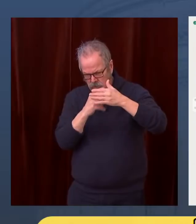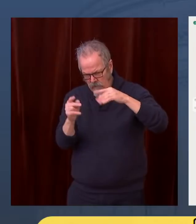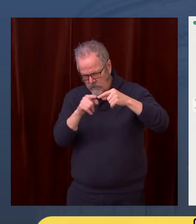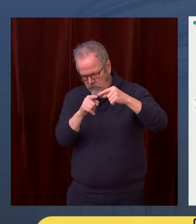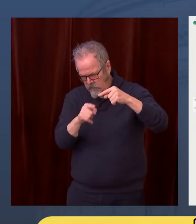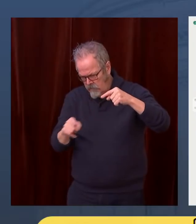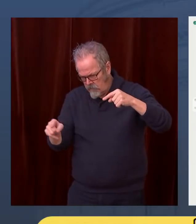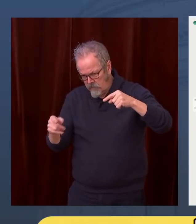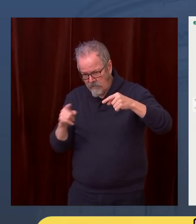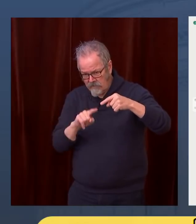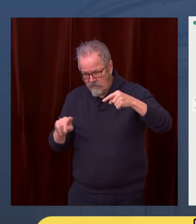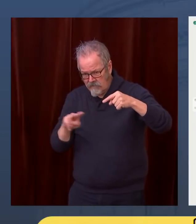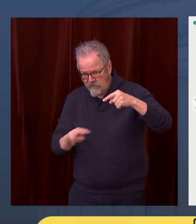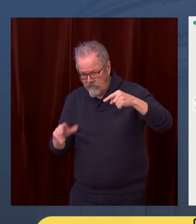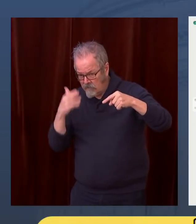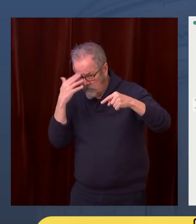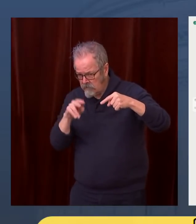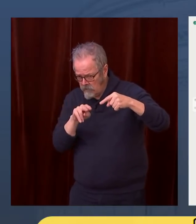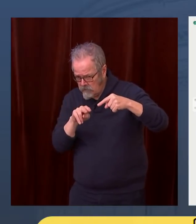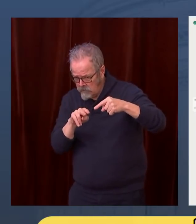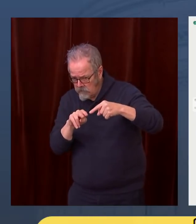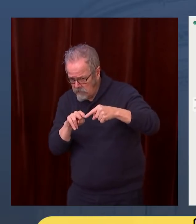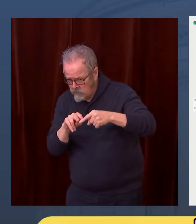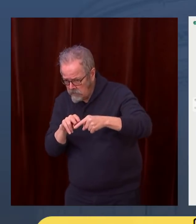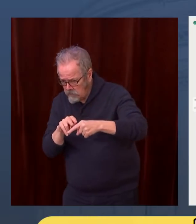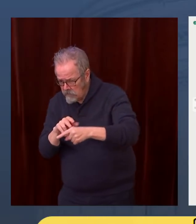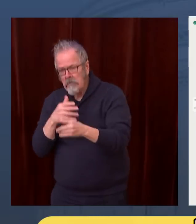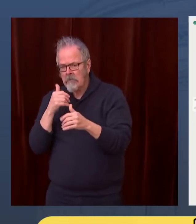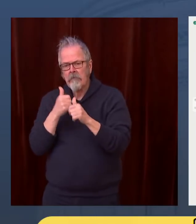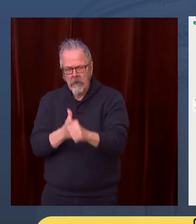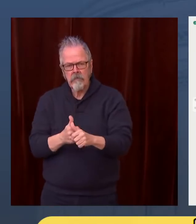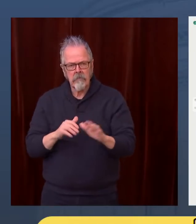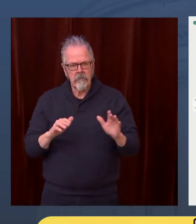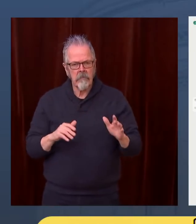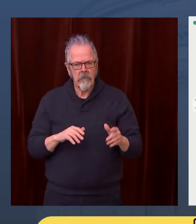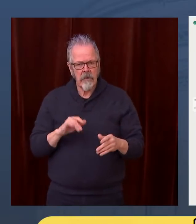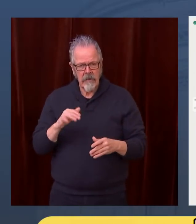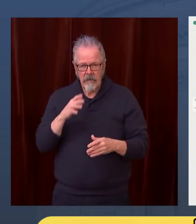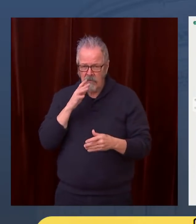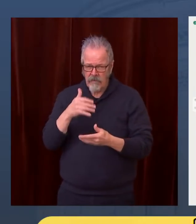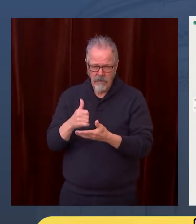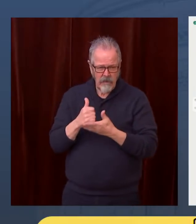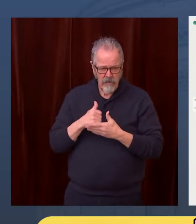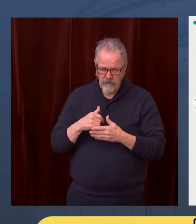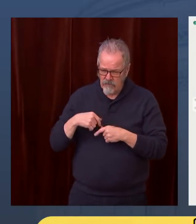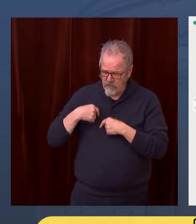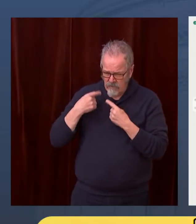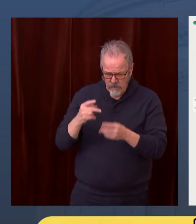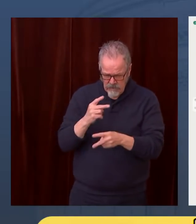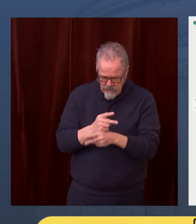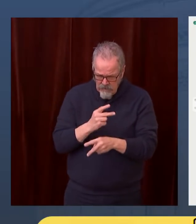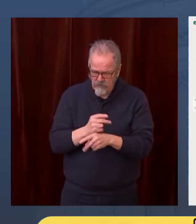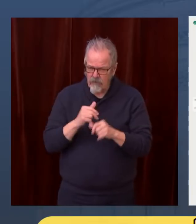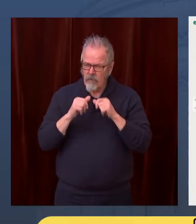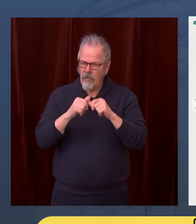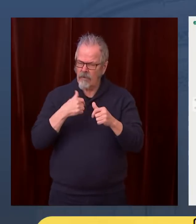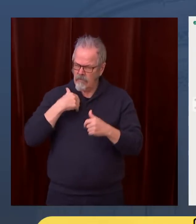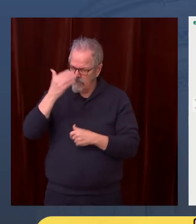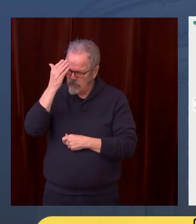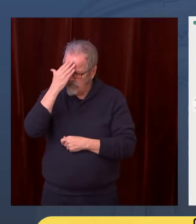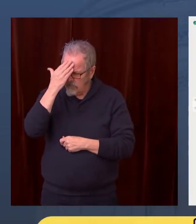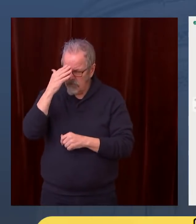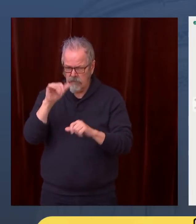with Washingtonians' assistance, and they've been fantastic so far. We think we're going to be able to achieve a decline, which